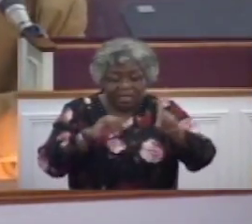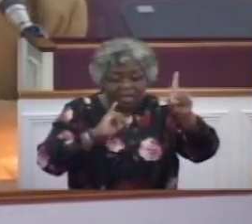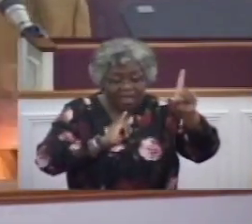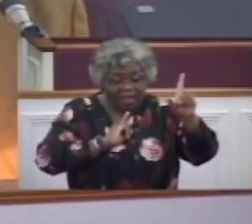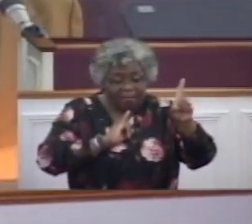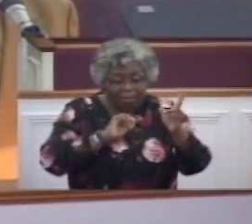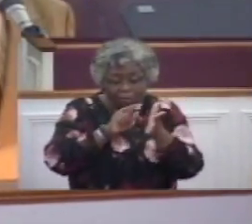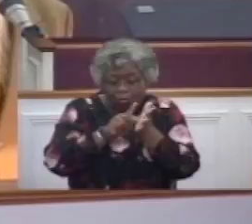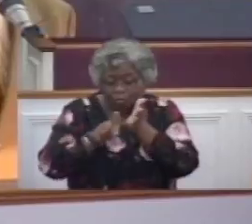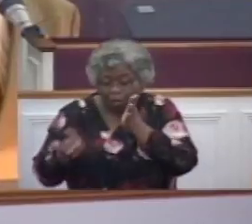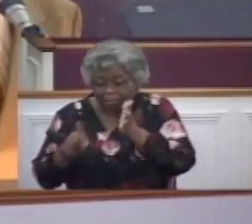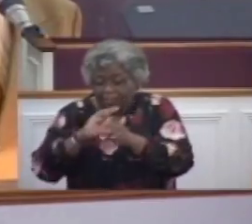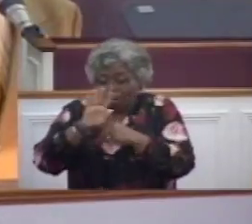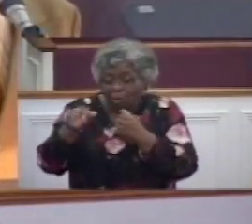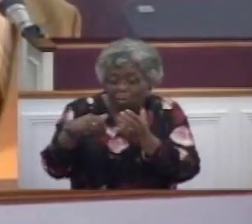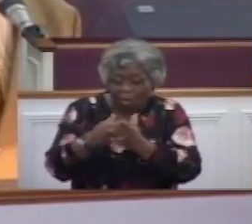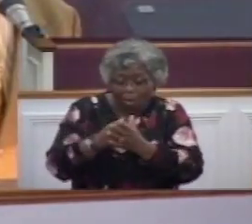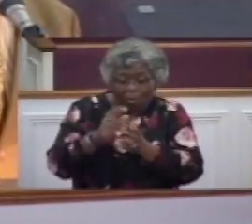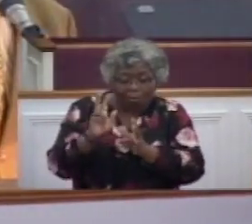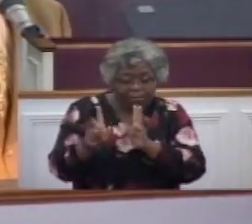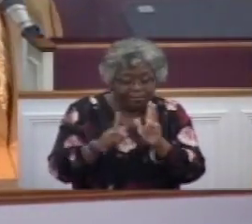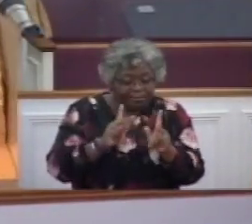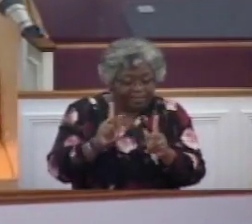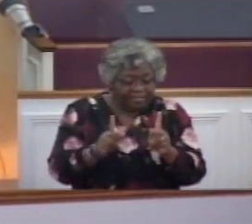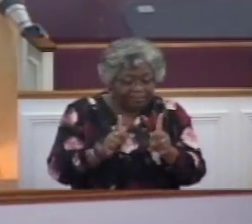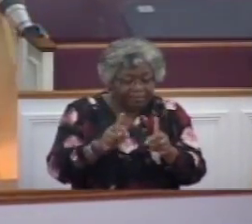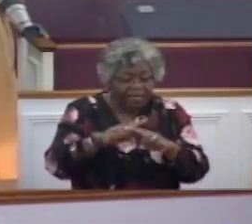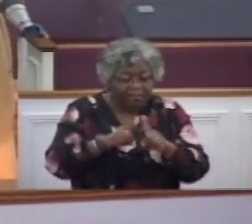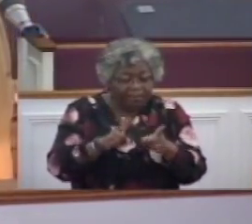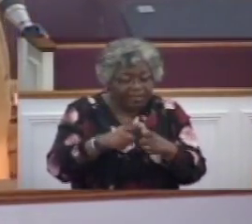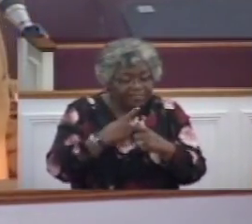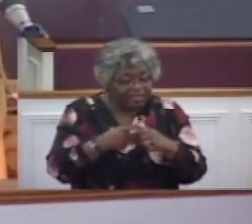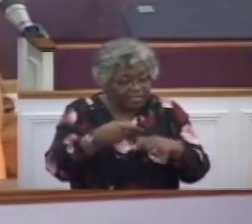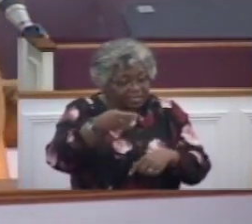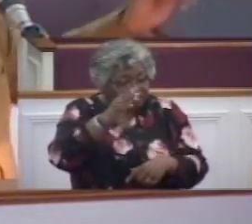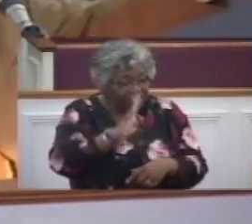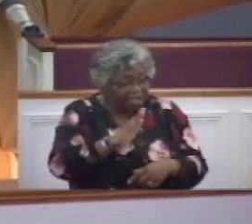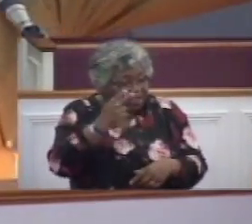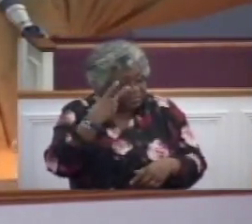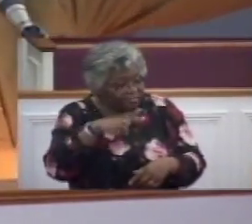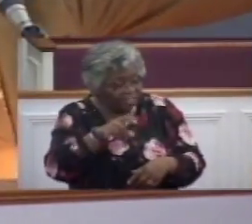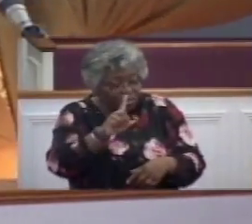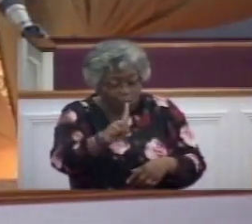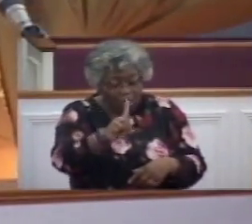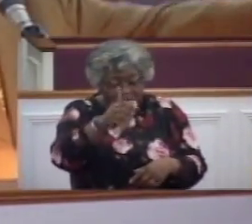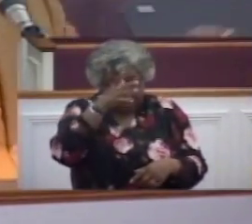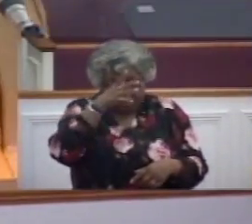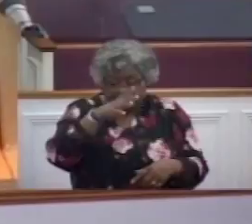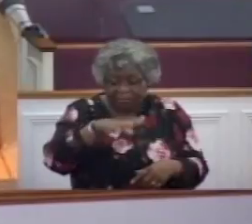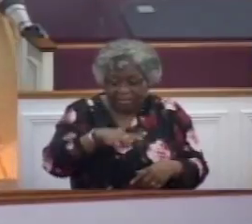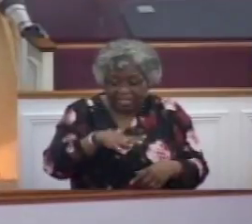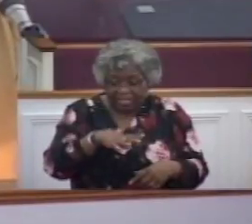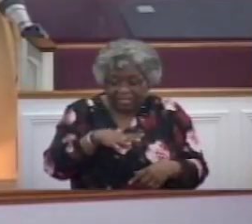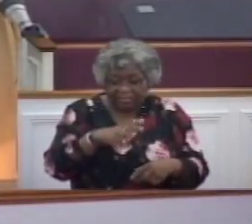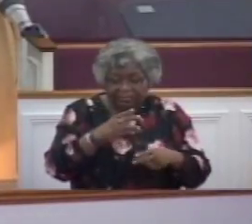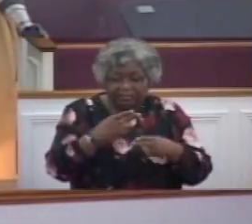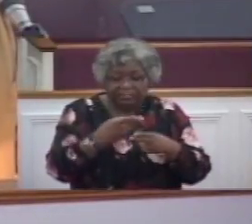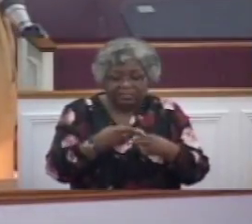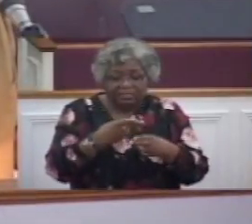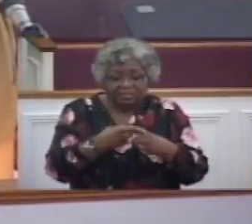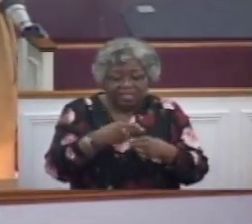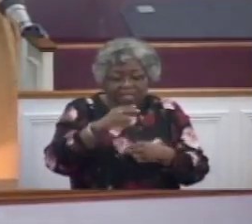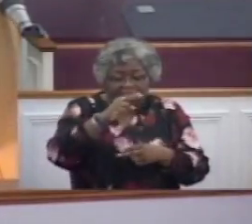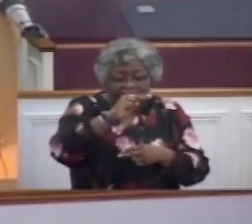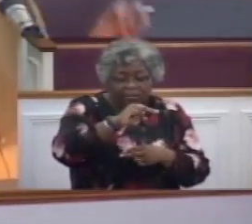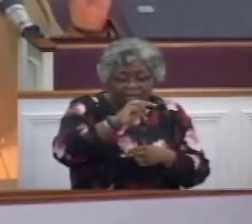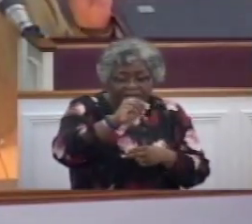wipe out all of mankind. But then God seen one man by the name of